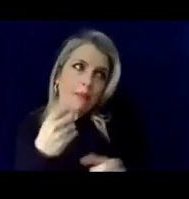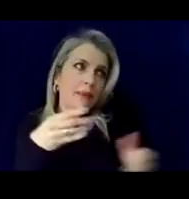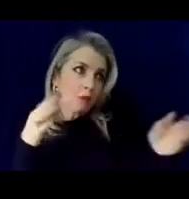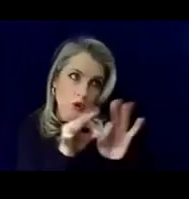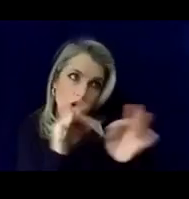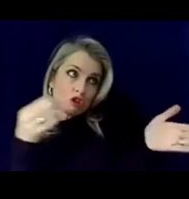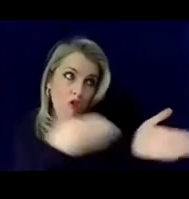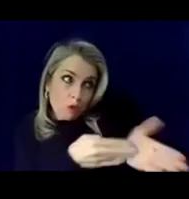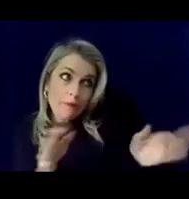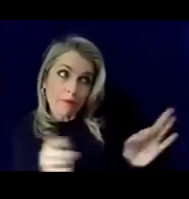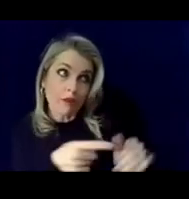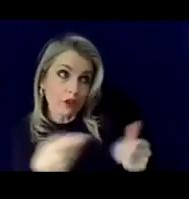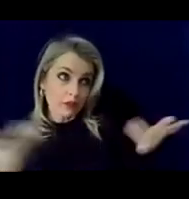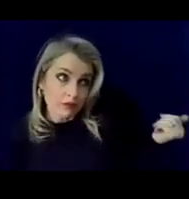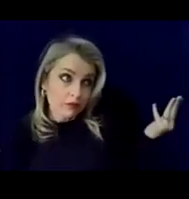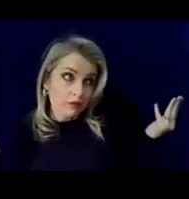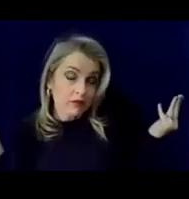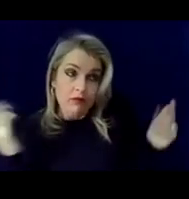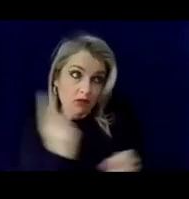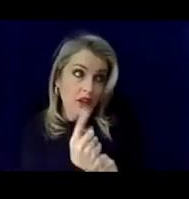first.